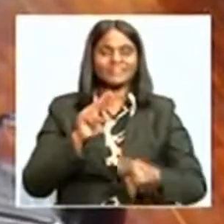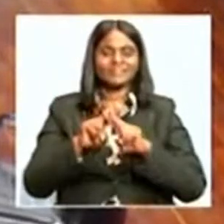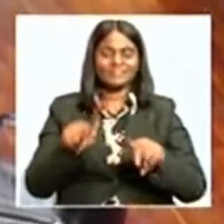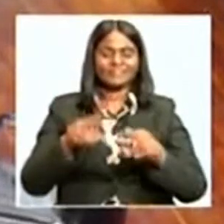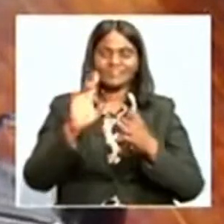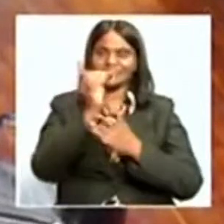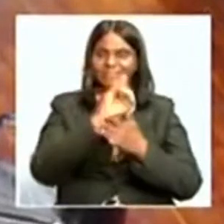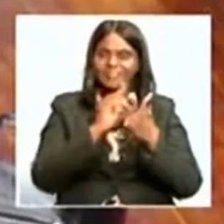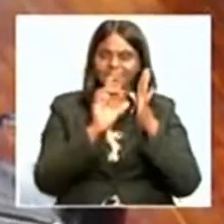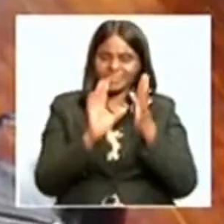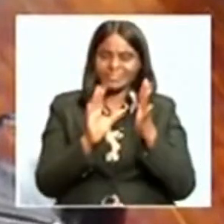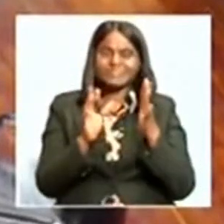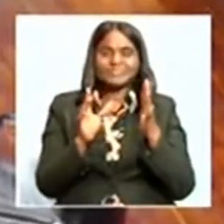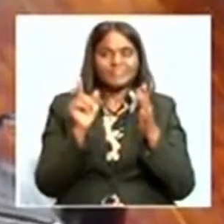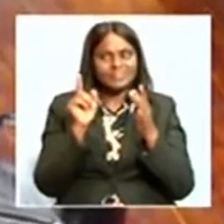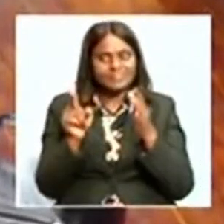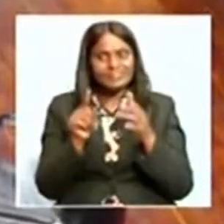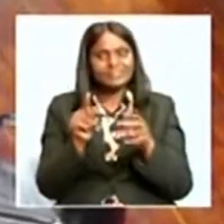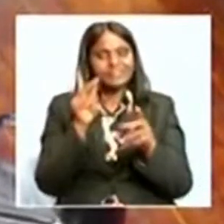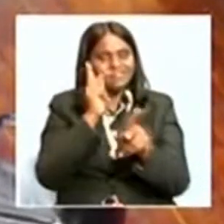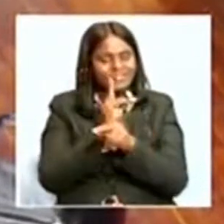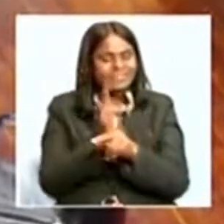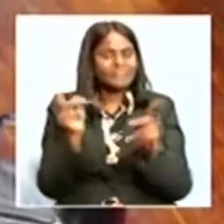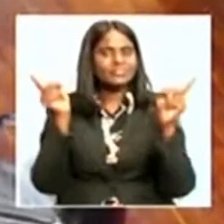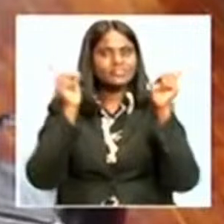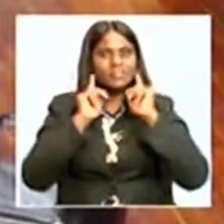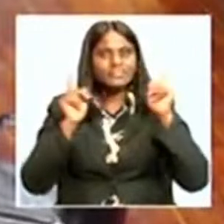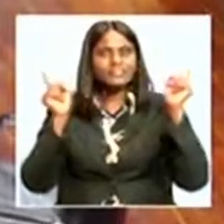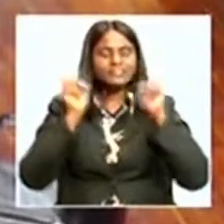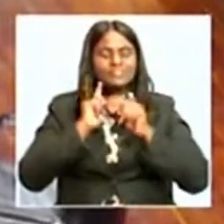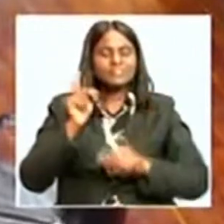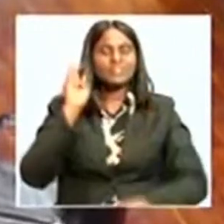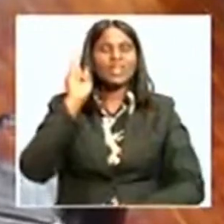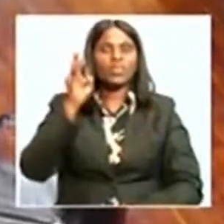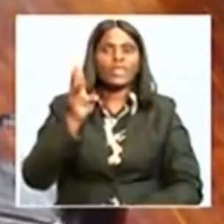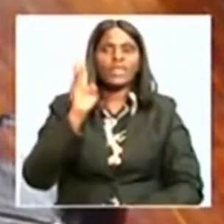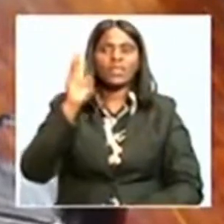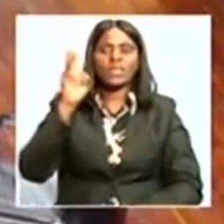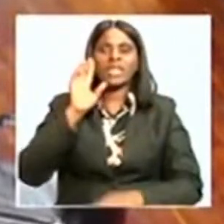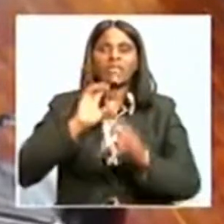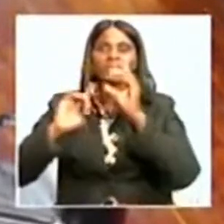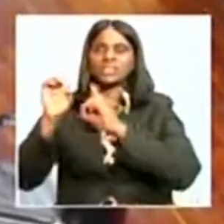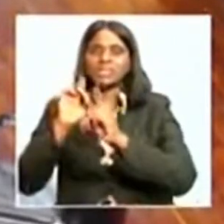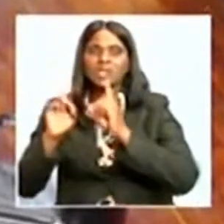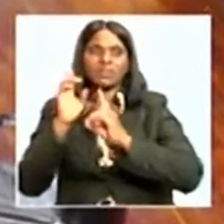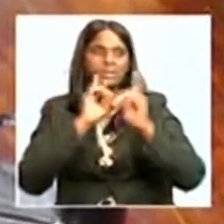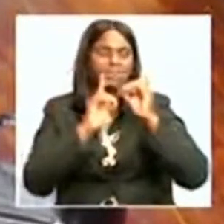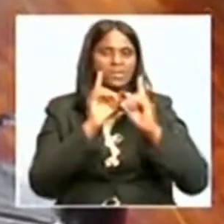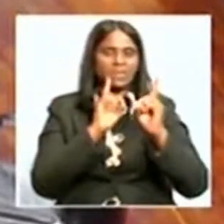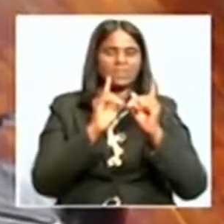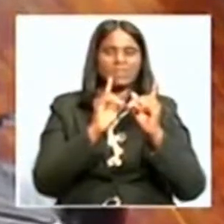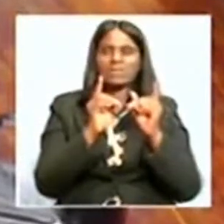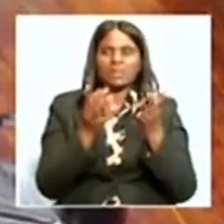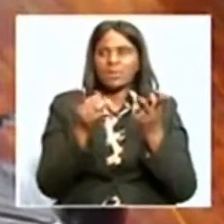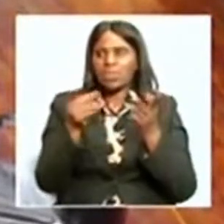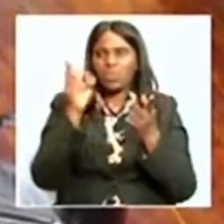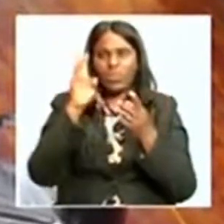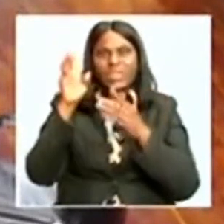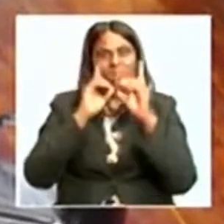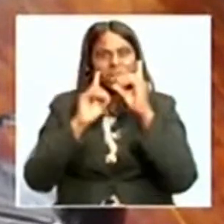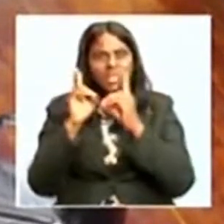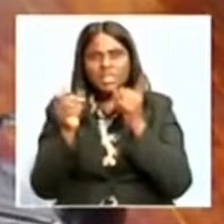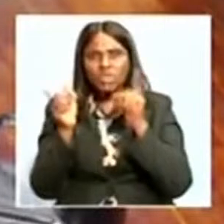drafters, I consistently keep on hearing they will liaise with the line minister. So at what stage are they going to do